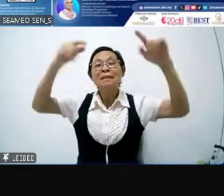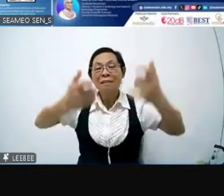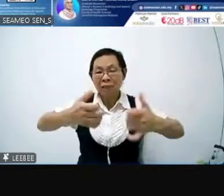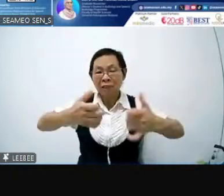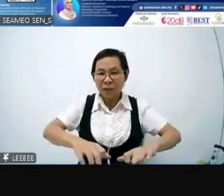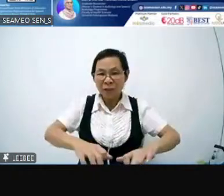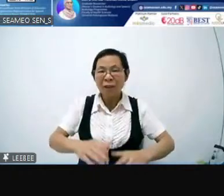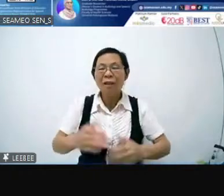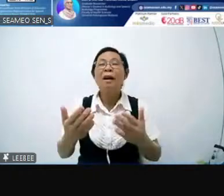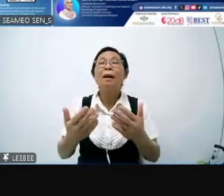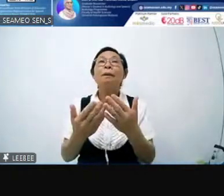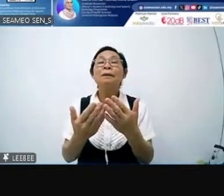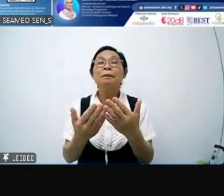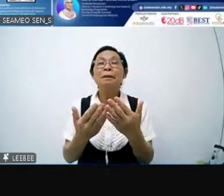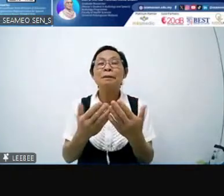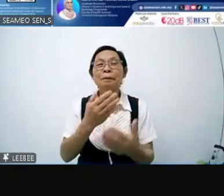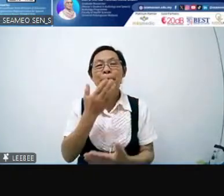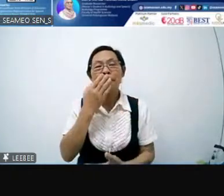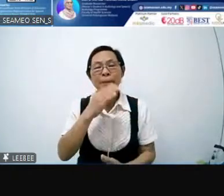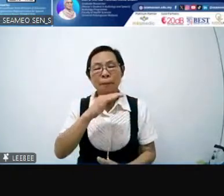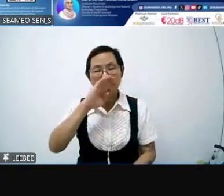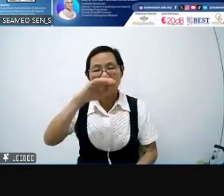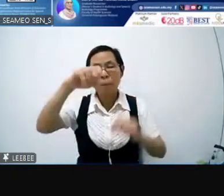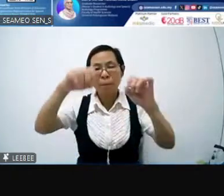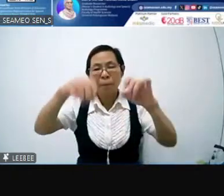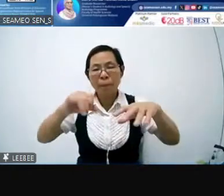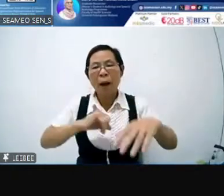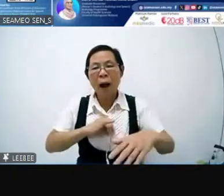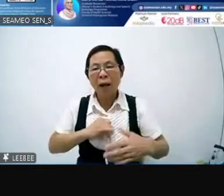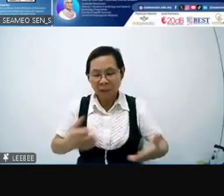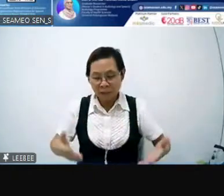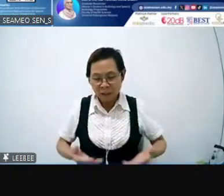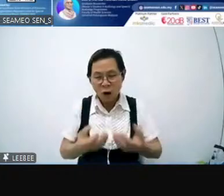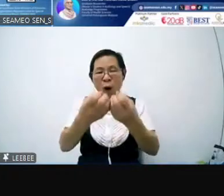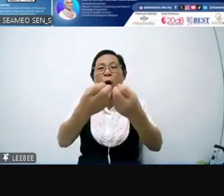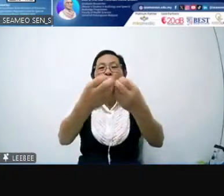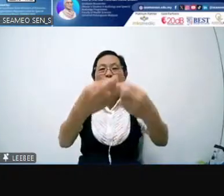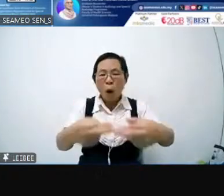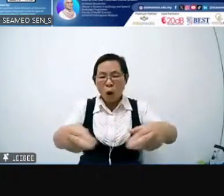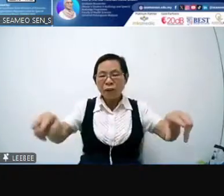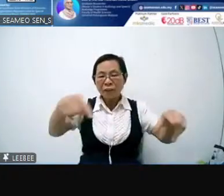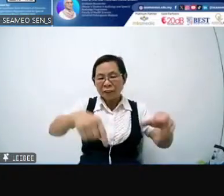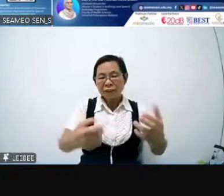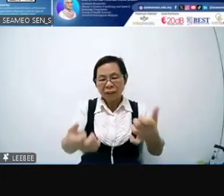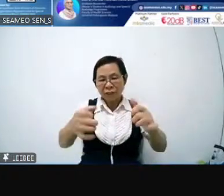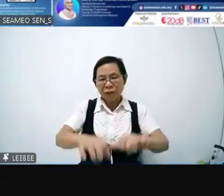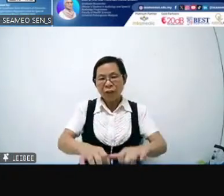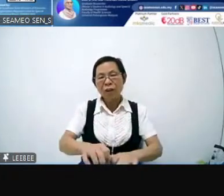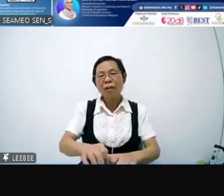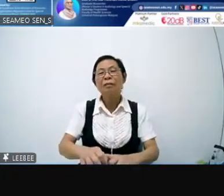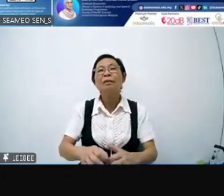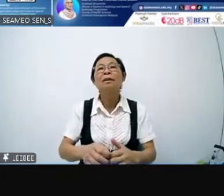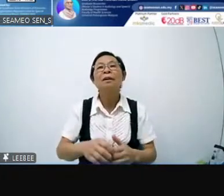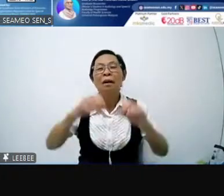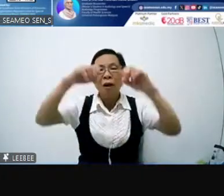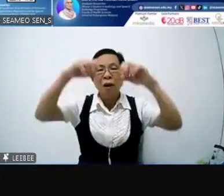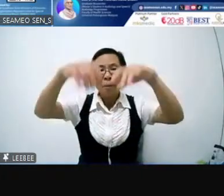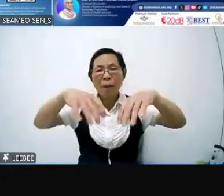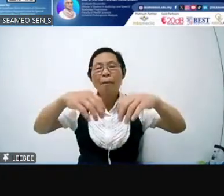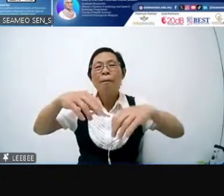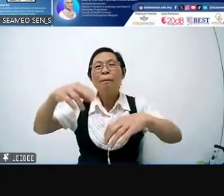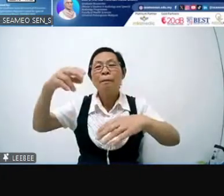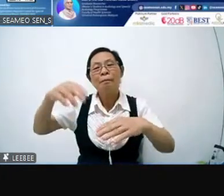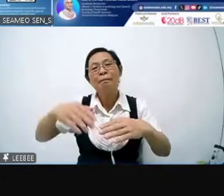With Bismillahirrahmanirrahim, I hereby officiate this event. Wabillahi taufiq wal hidayah.